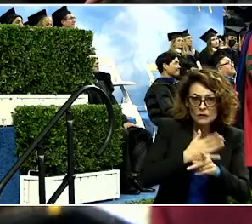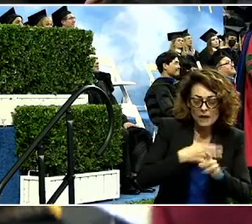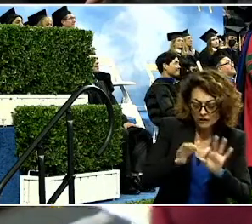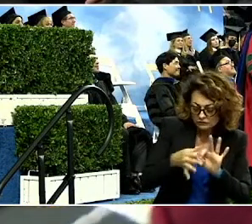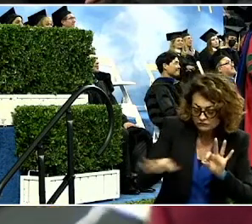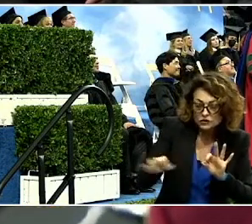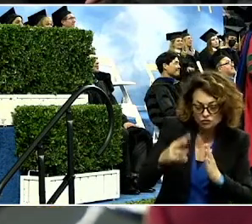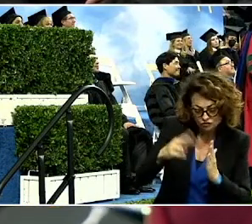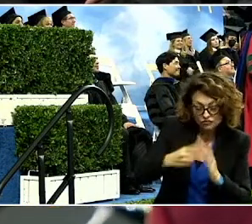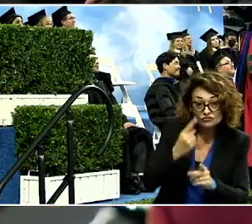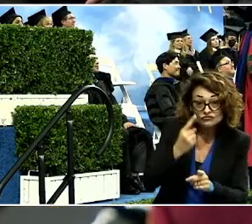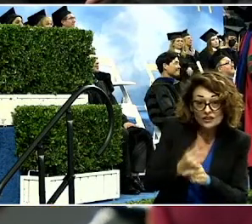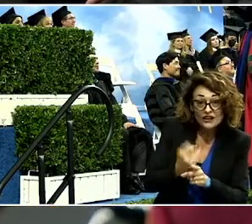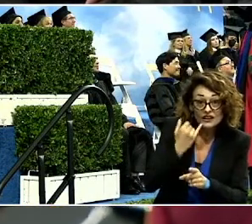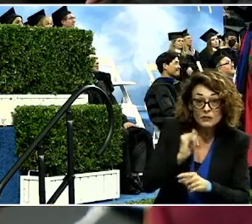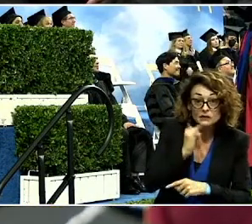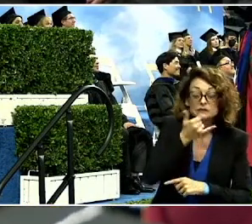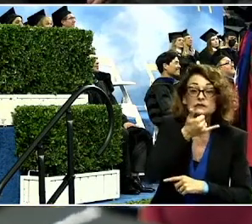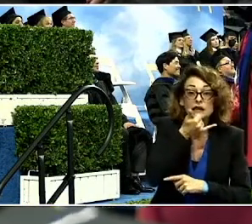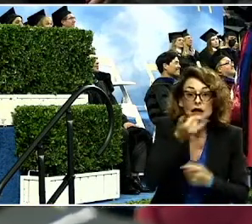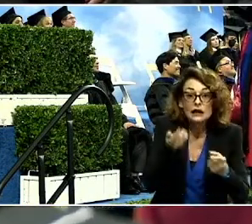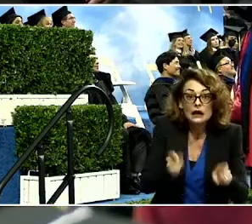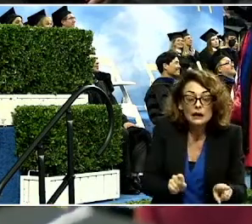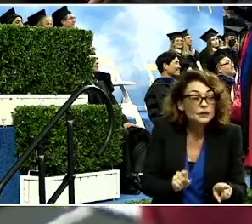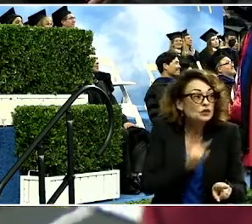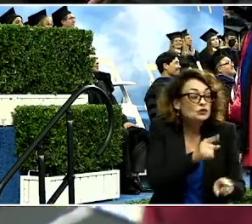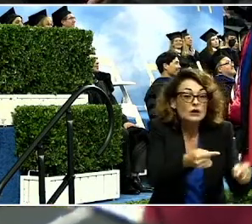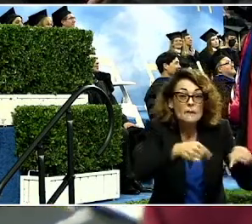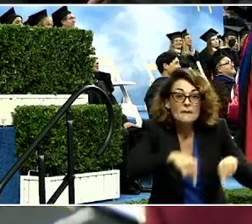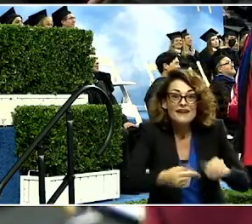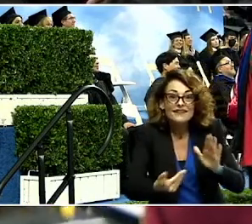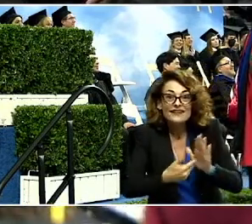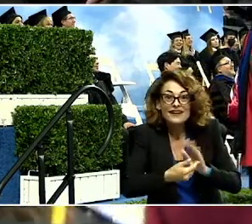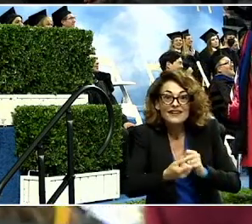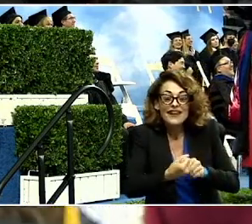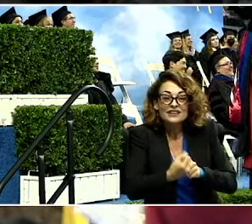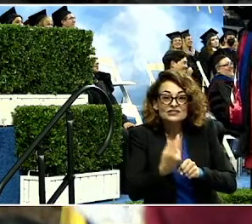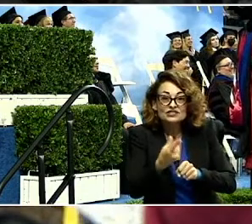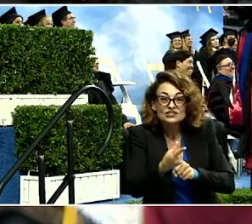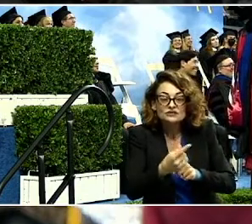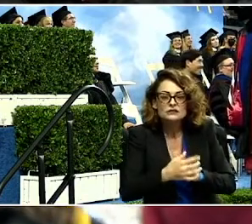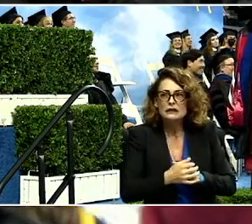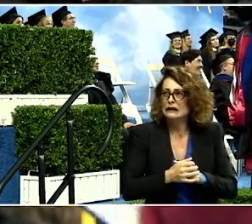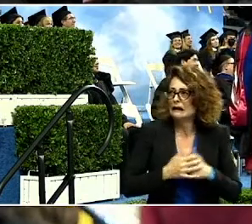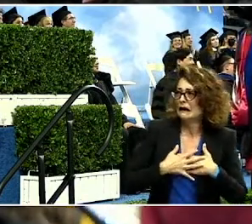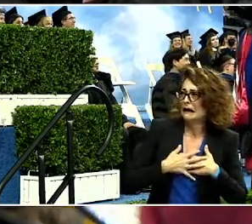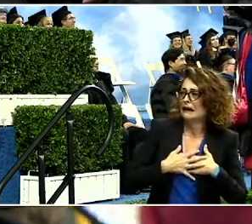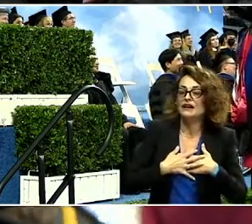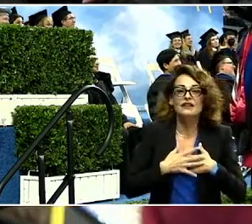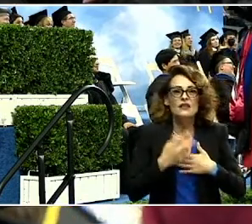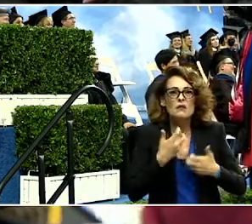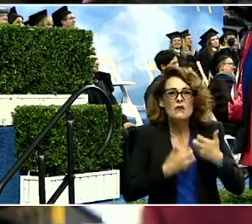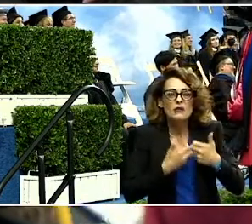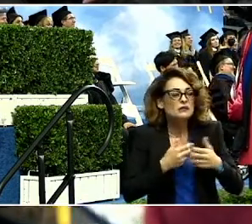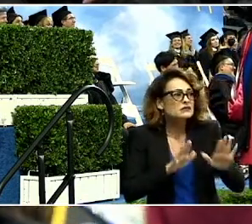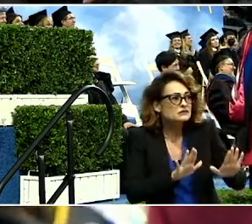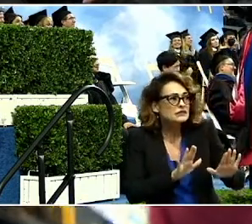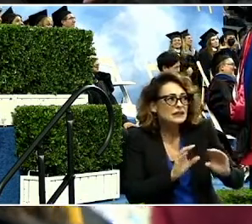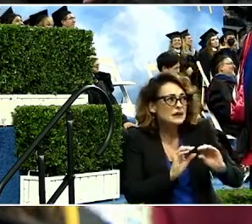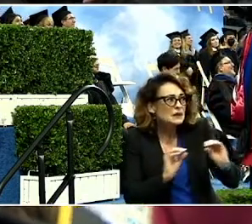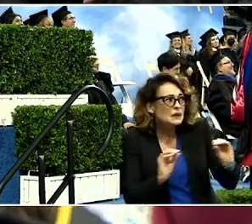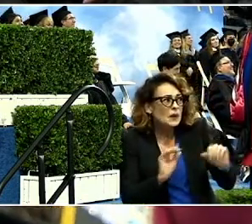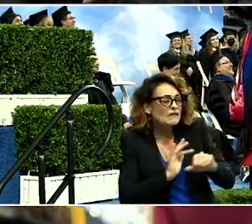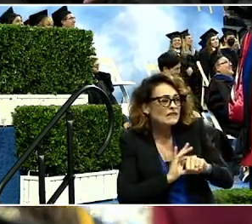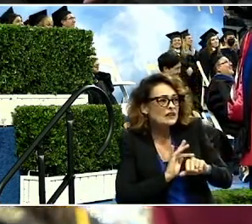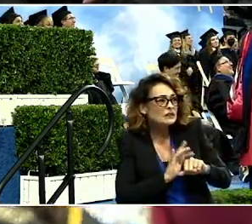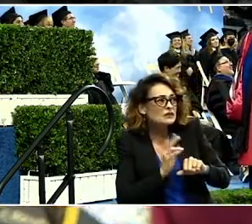correct. If I make a mistake, you're back here next year. But there's a problem, there's no space for you, right?